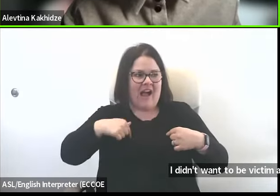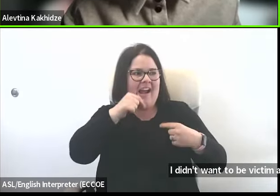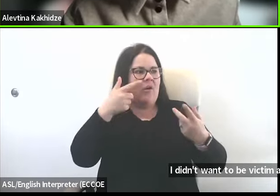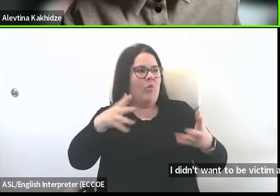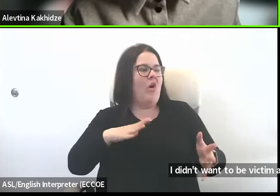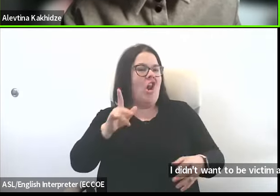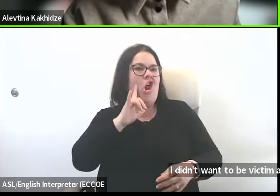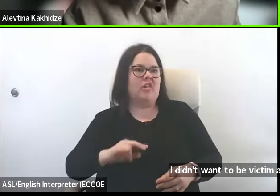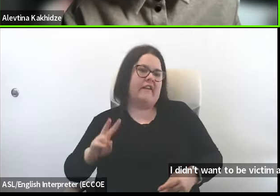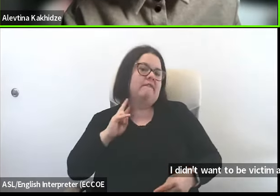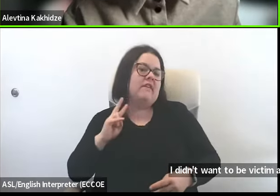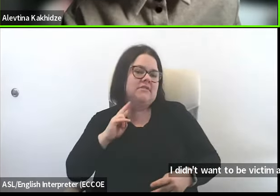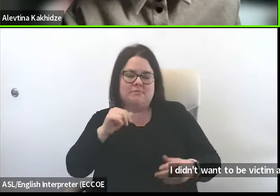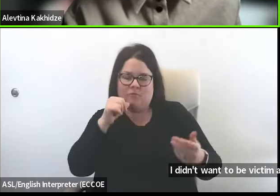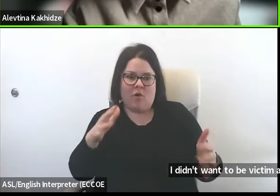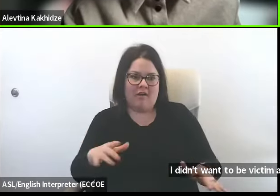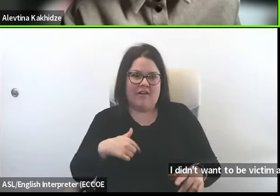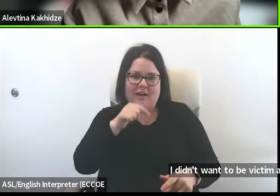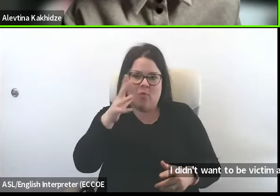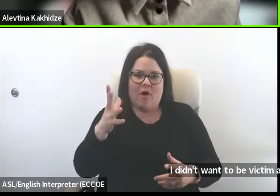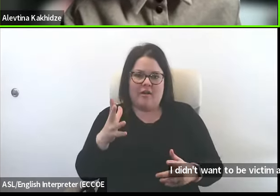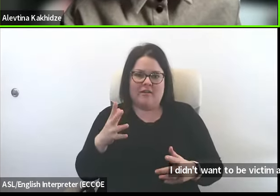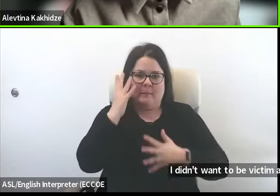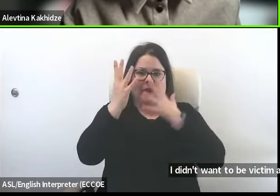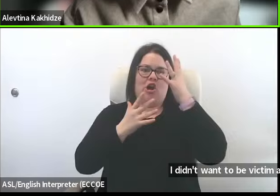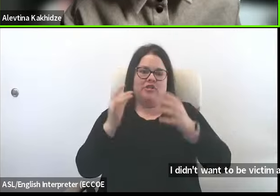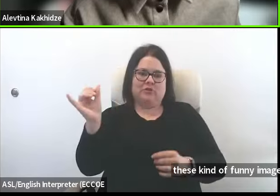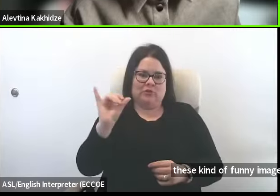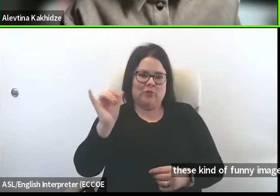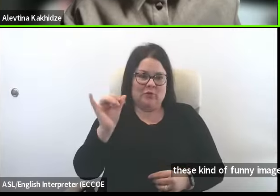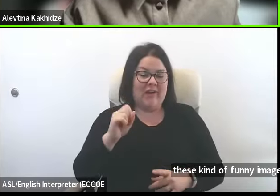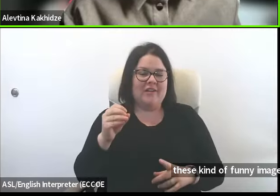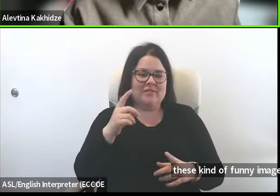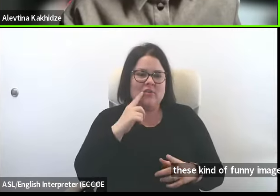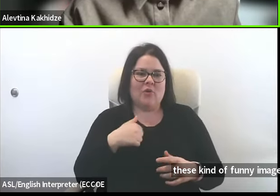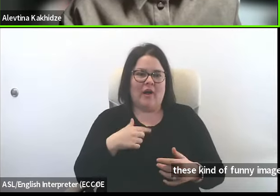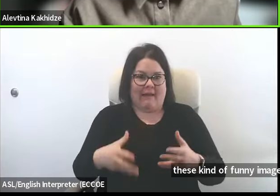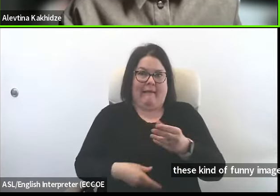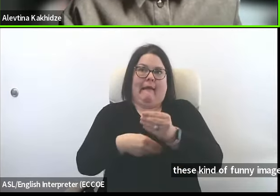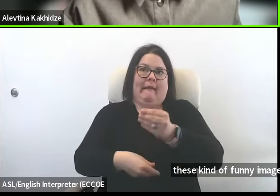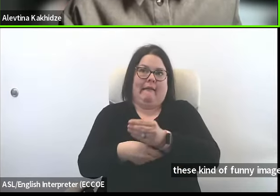funny images about myself. So I didn't want to be kind of a person